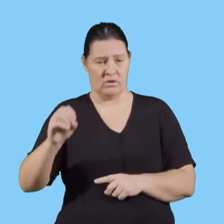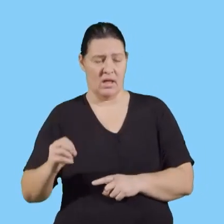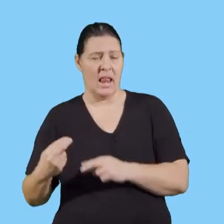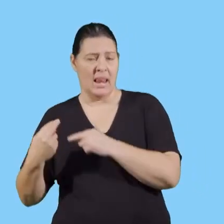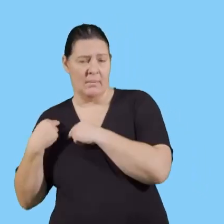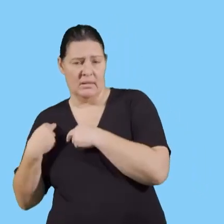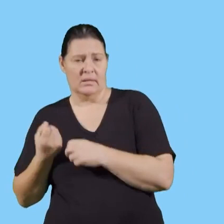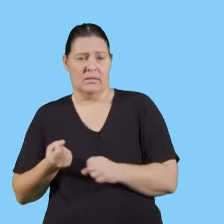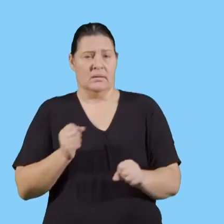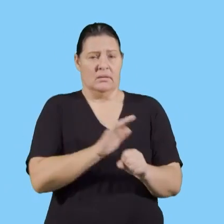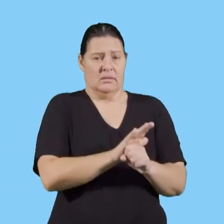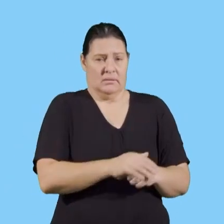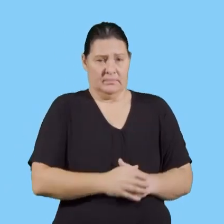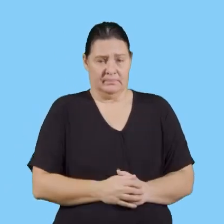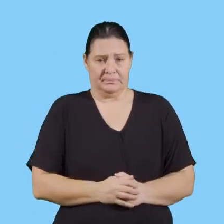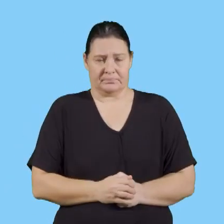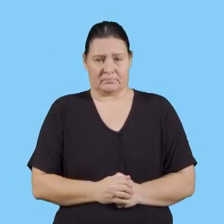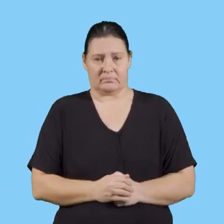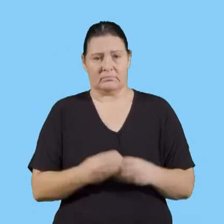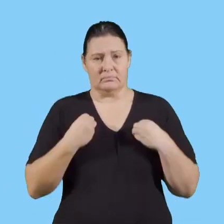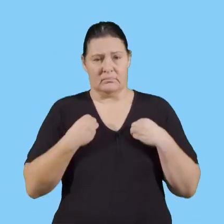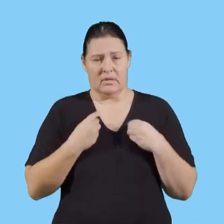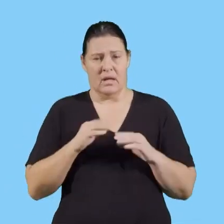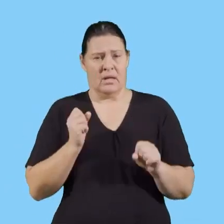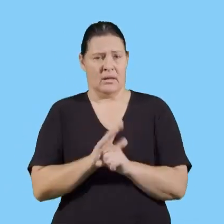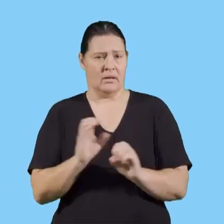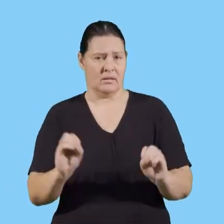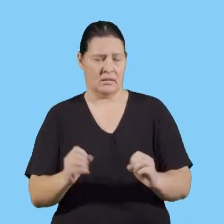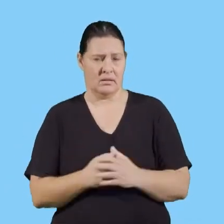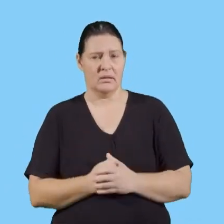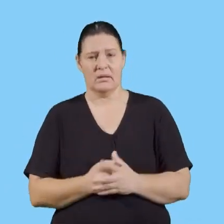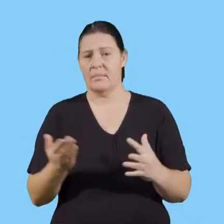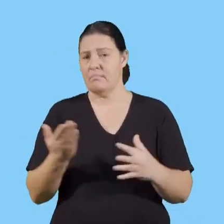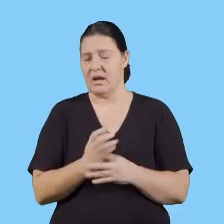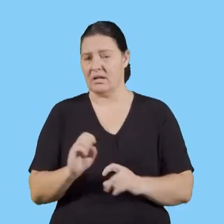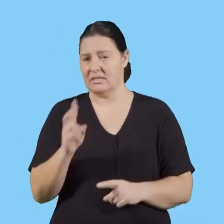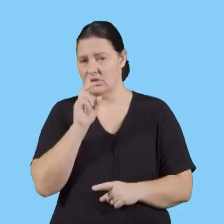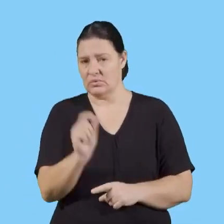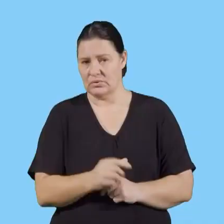effect on your assets. Let us go for an ad break. See you shortly.